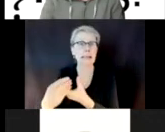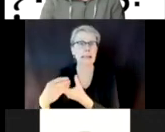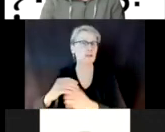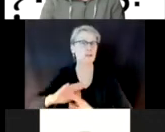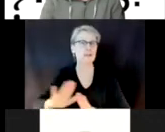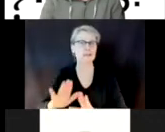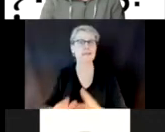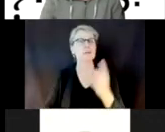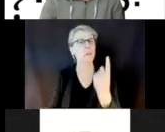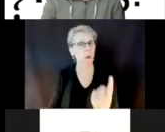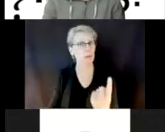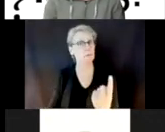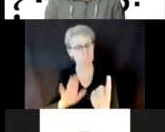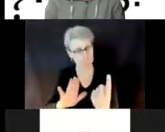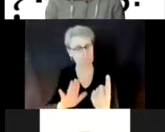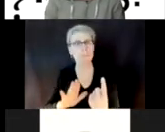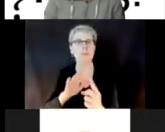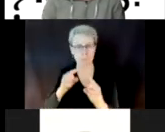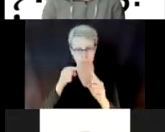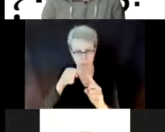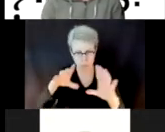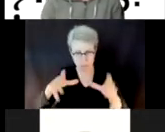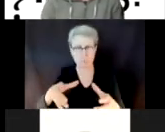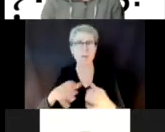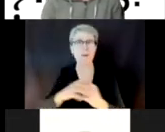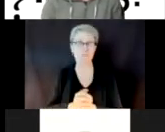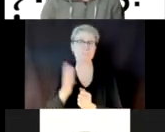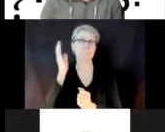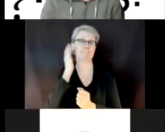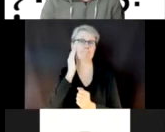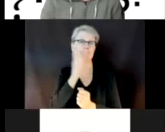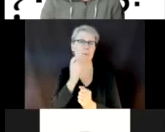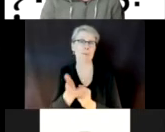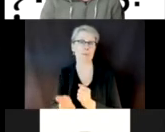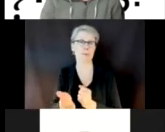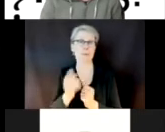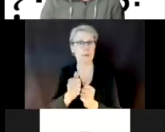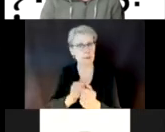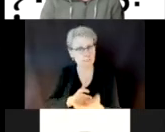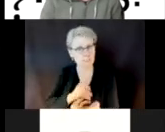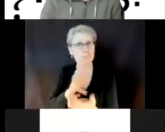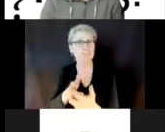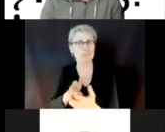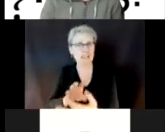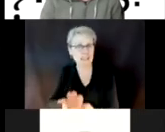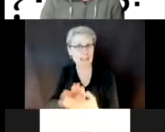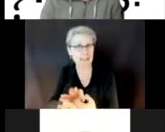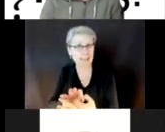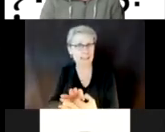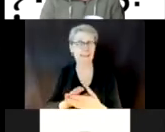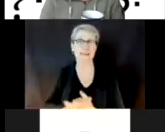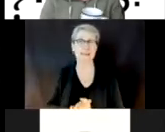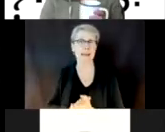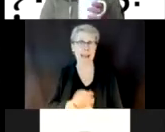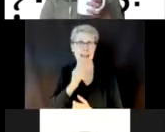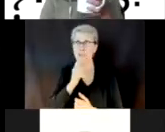most. Start with one target audience that you know really well, who you're trying to speak to. Even just understanding who